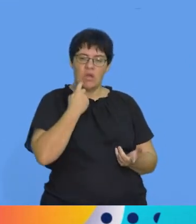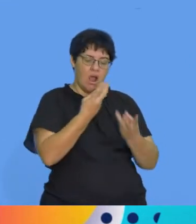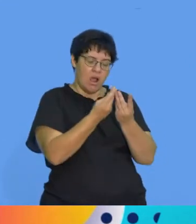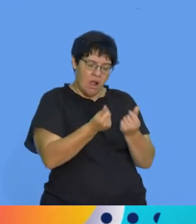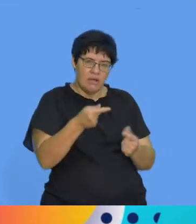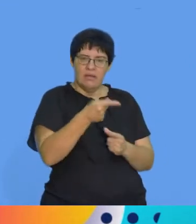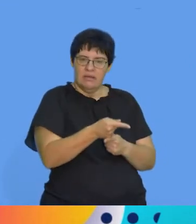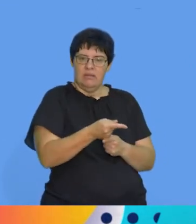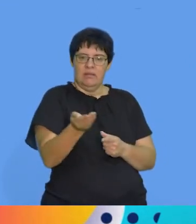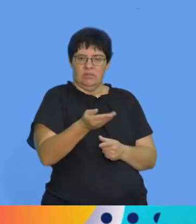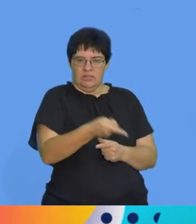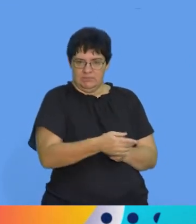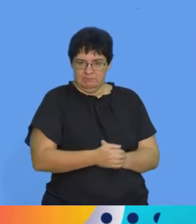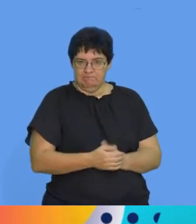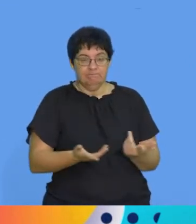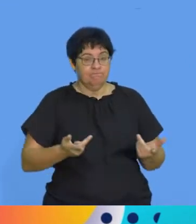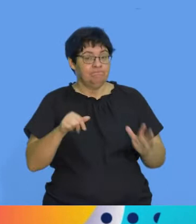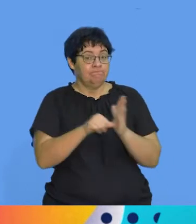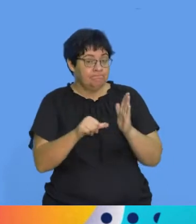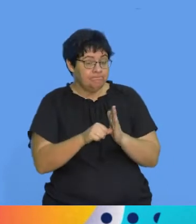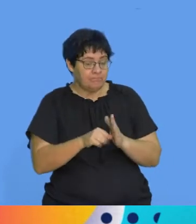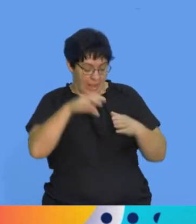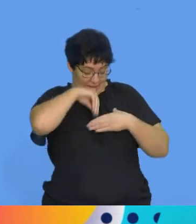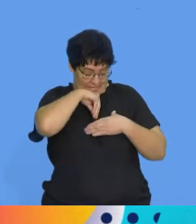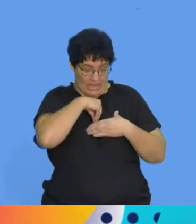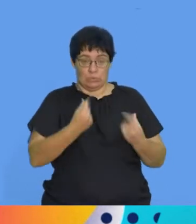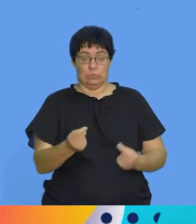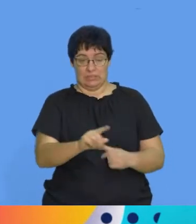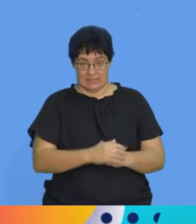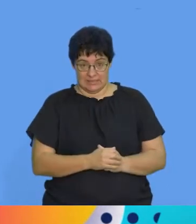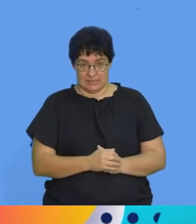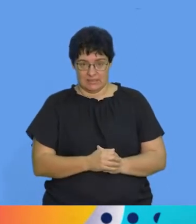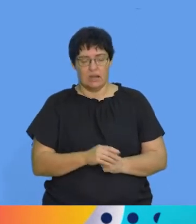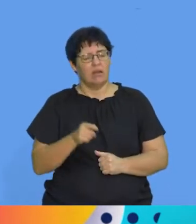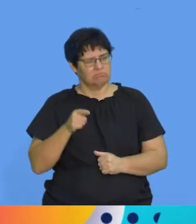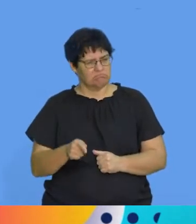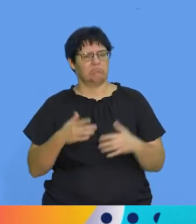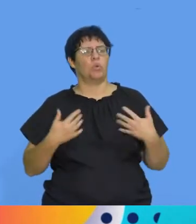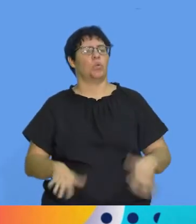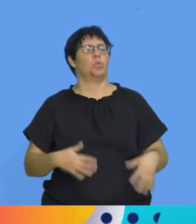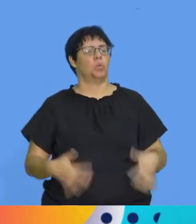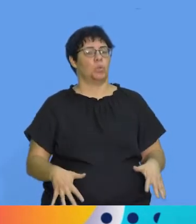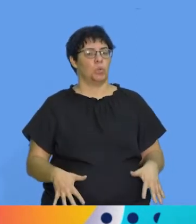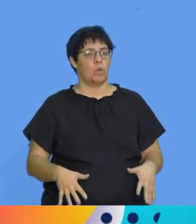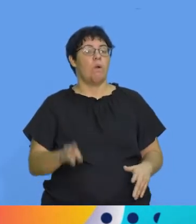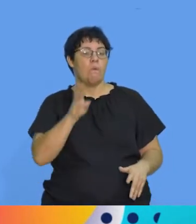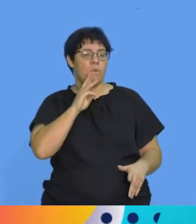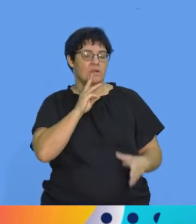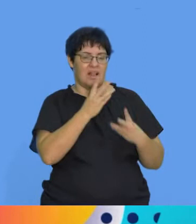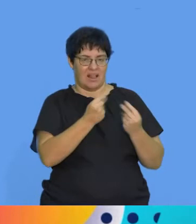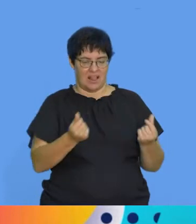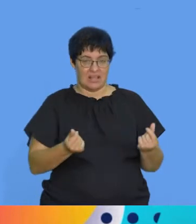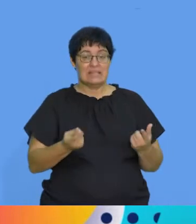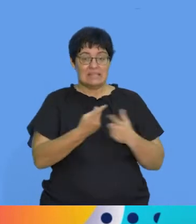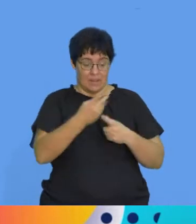water. But more importantly, what it does inside of me, right? That's what is important. It dissolves in